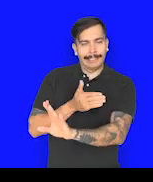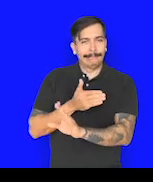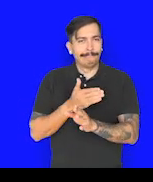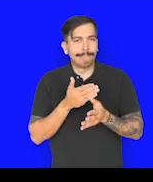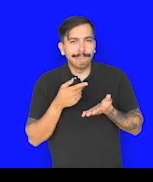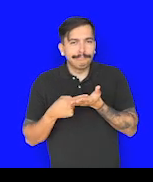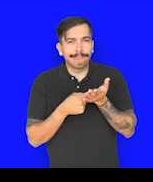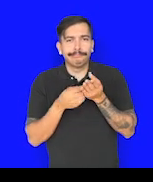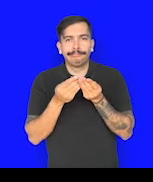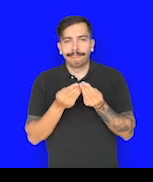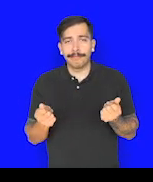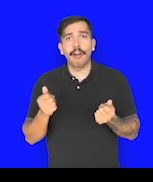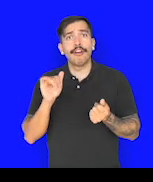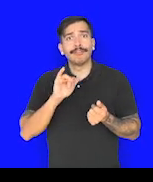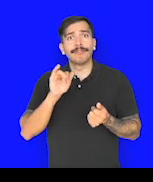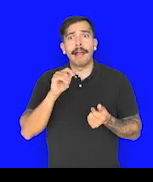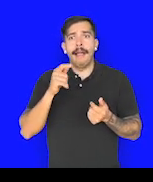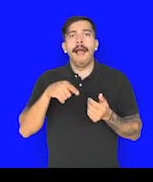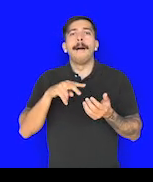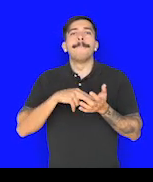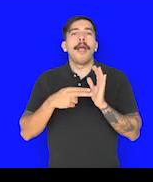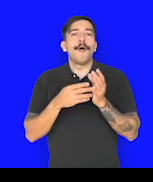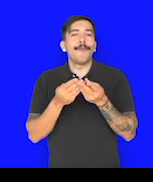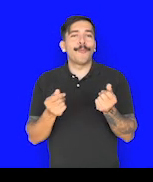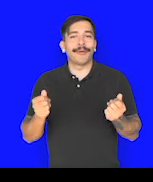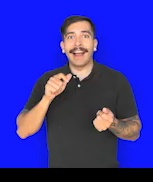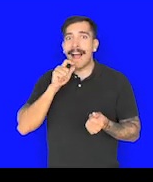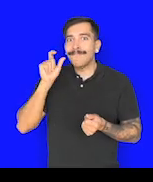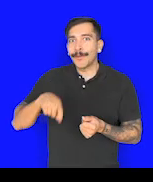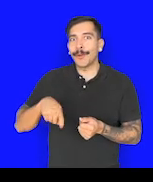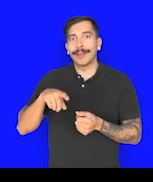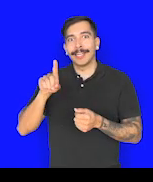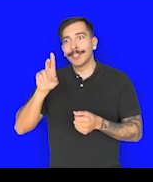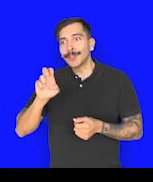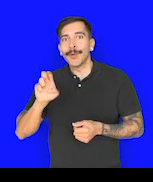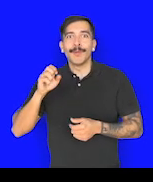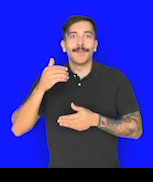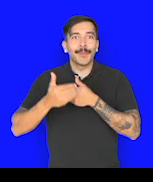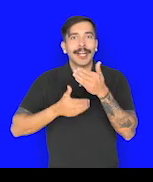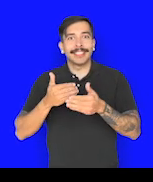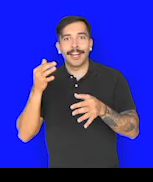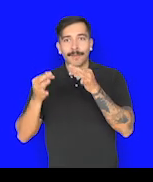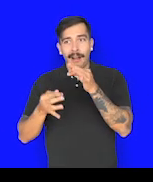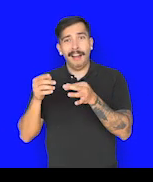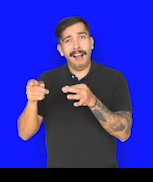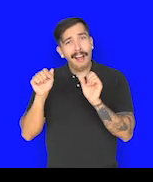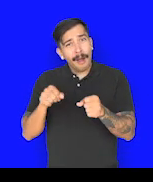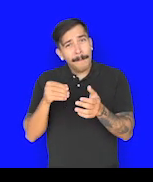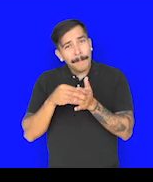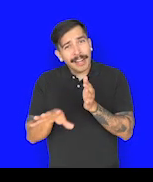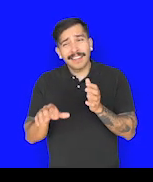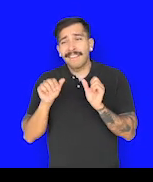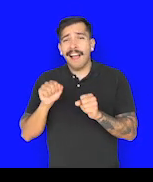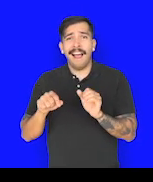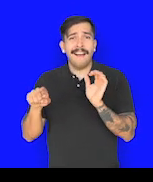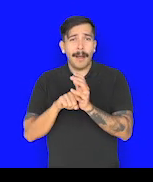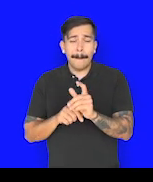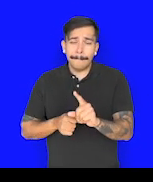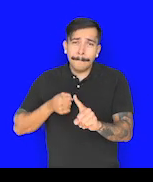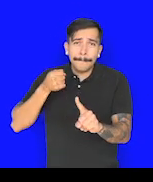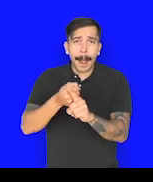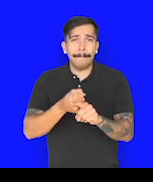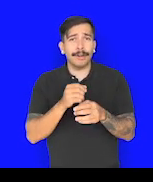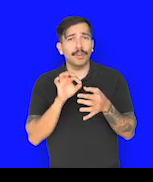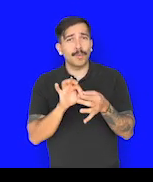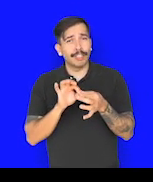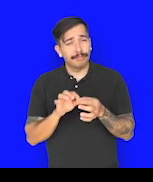place. They can even prevent the need for a due process hearing, which can be expensive and have a negative